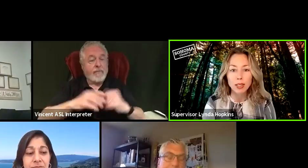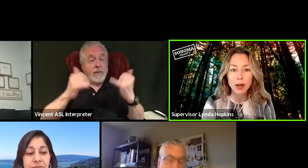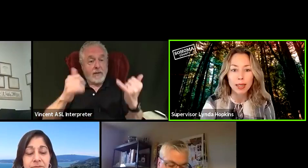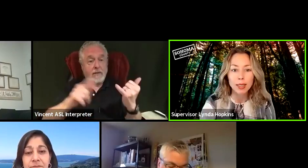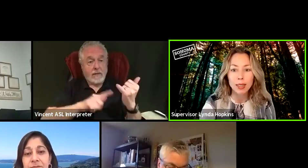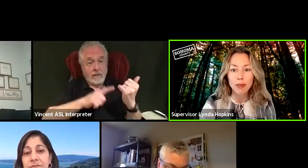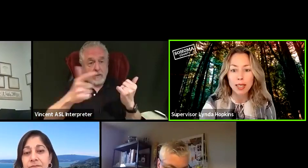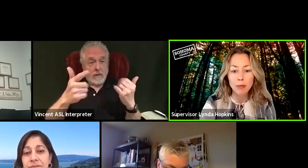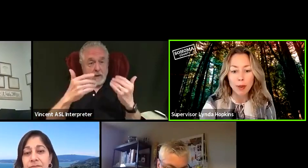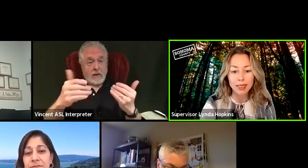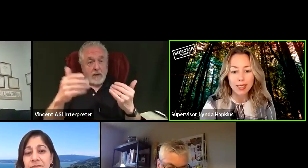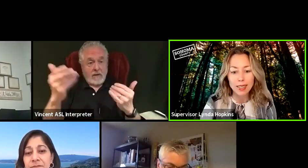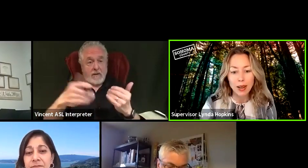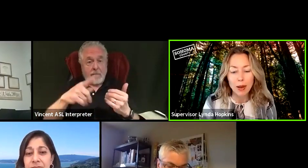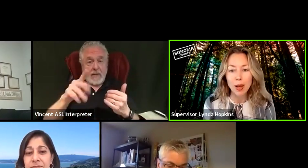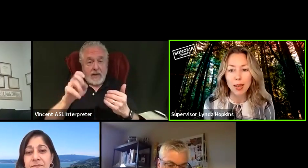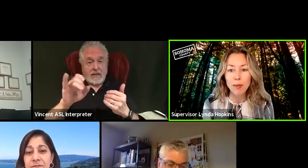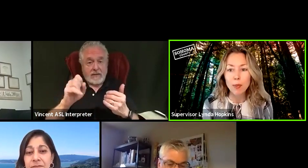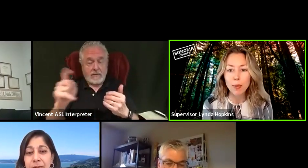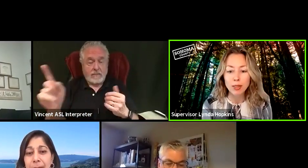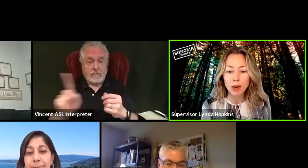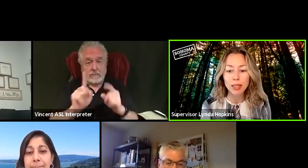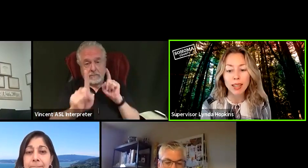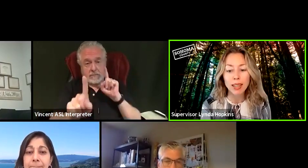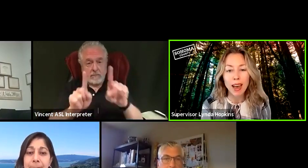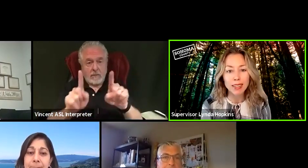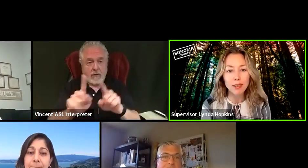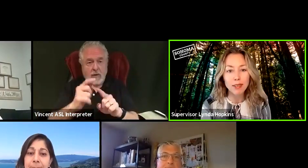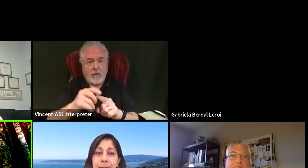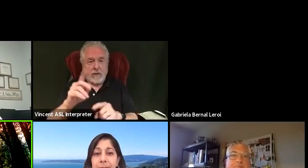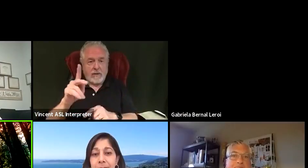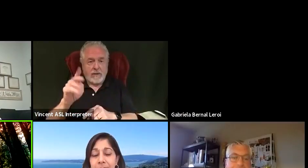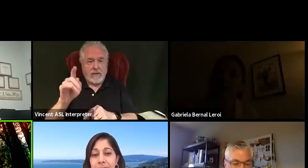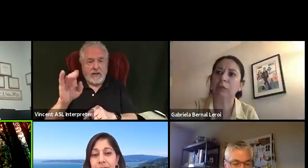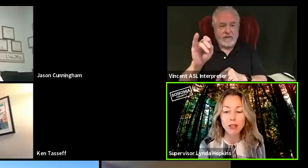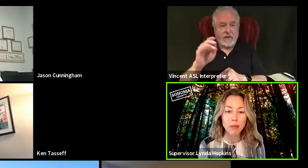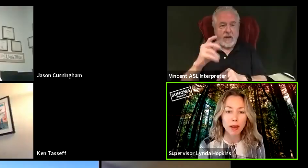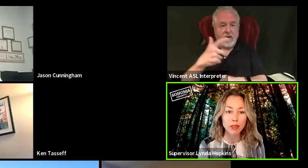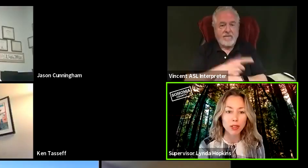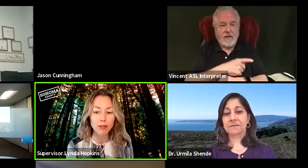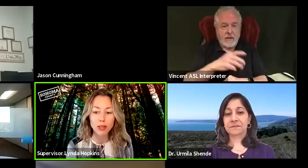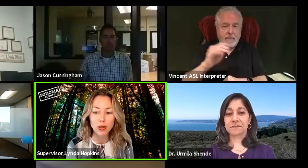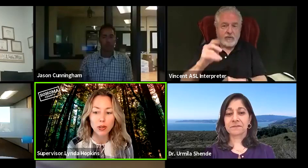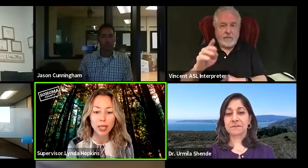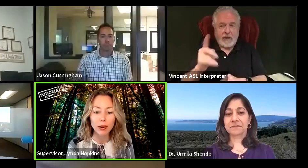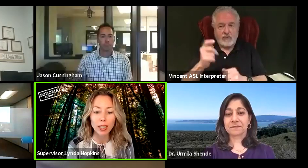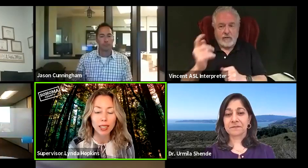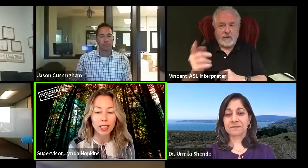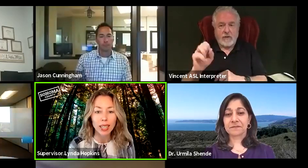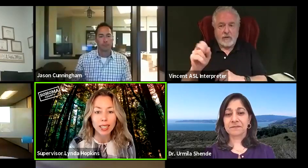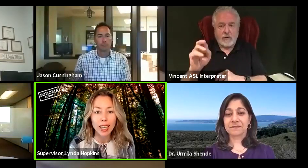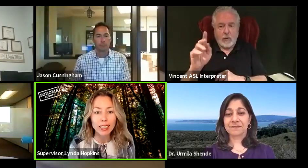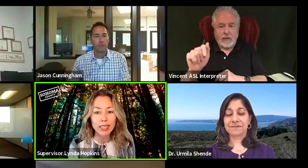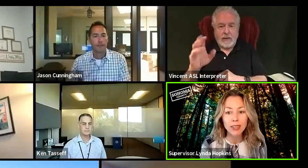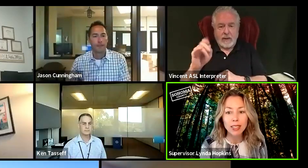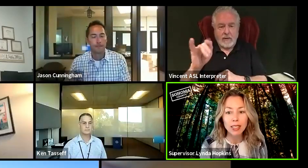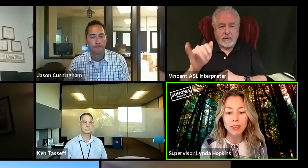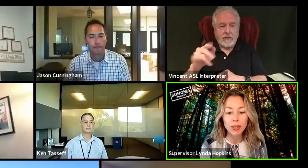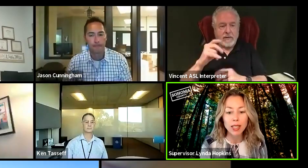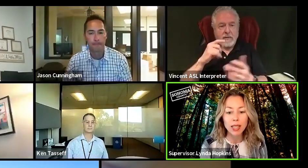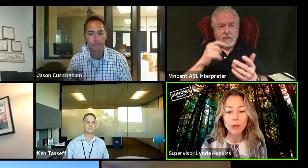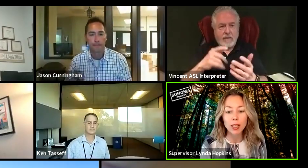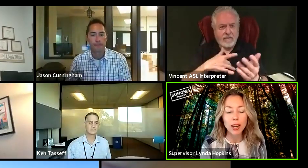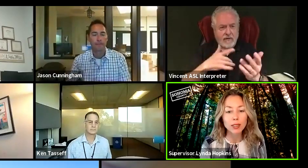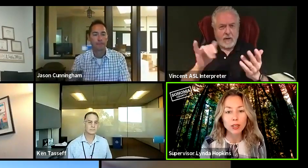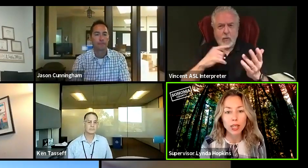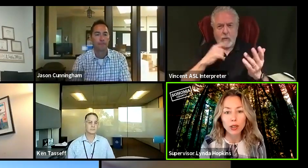I'd like to go ahead and invite the panelists to come on, and I'm hoping to start with Ken Tassif, our vaccine mission manager for Sonoma County. Ken, it definitely